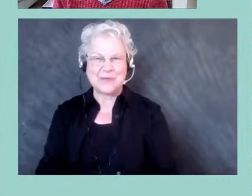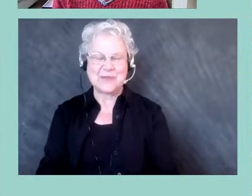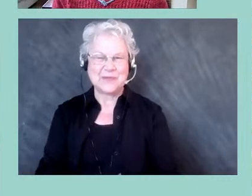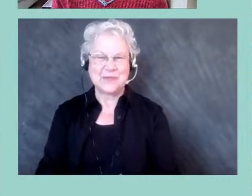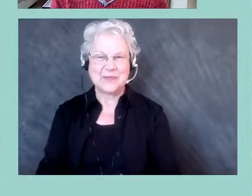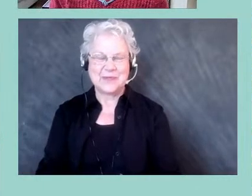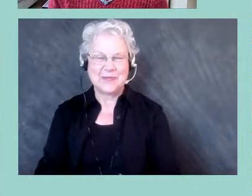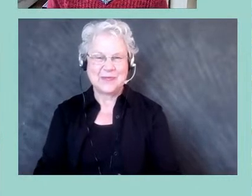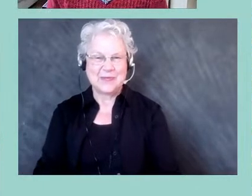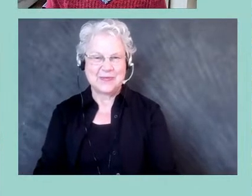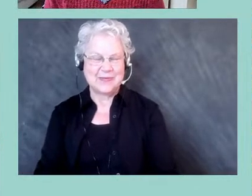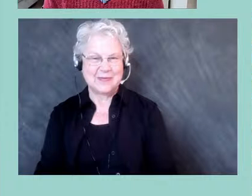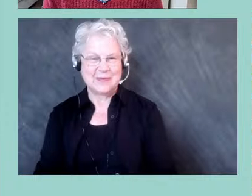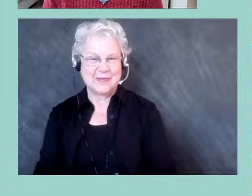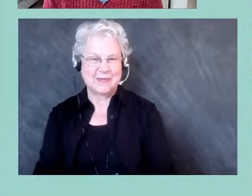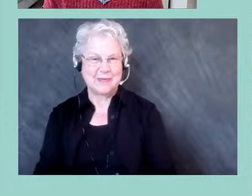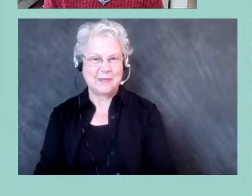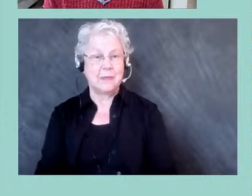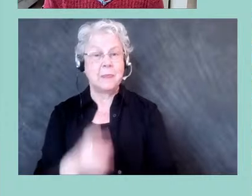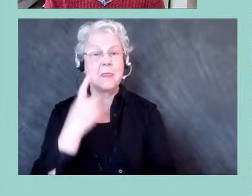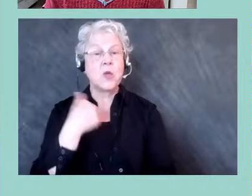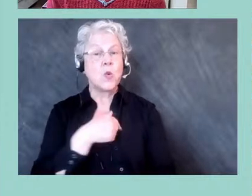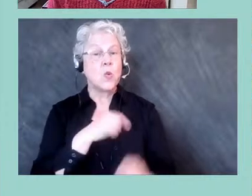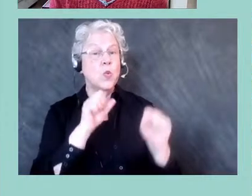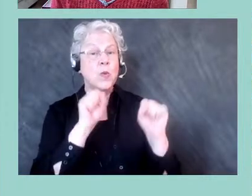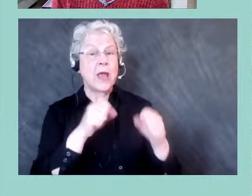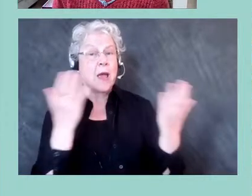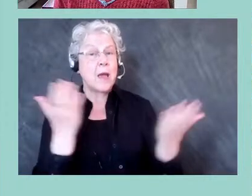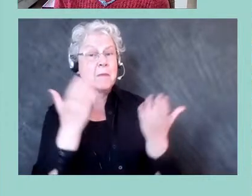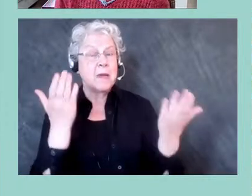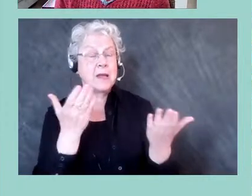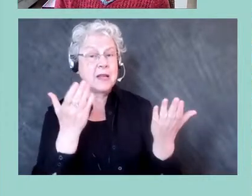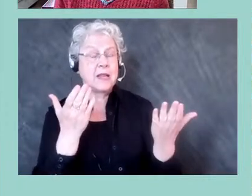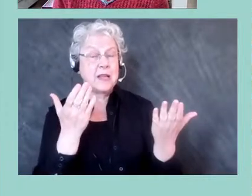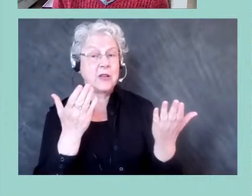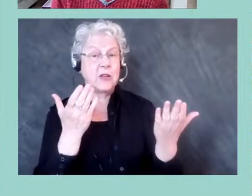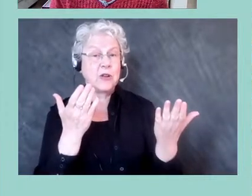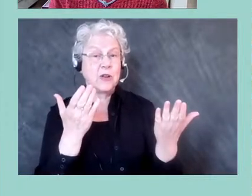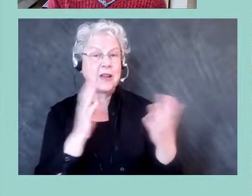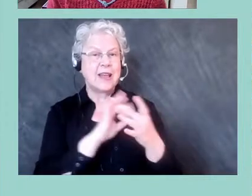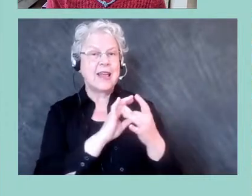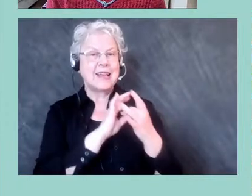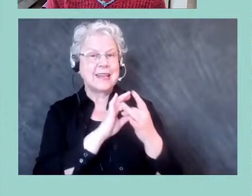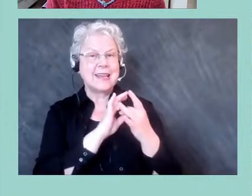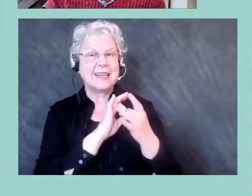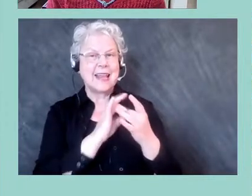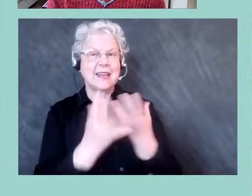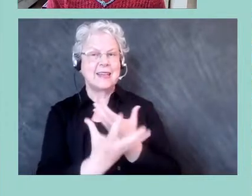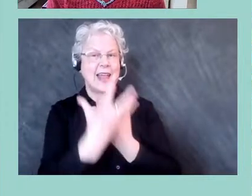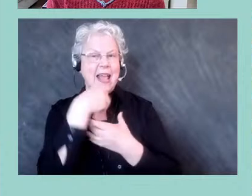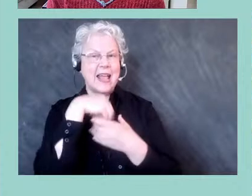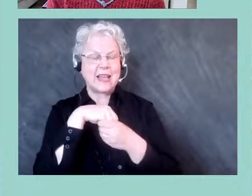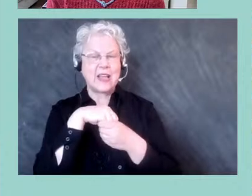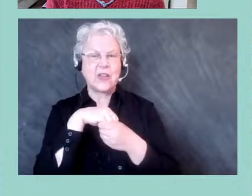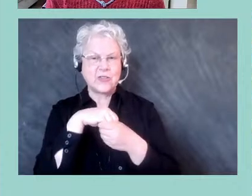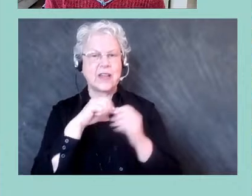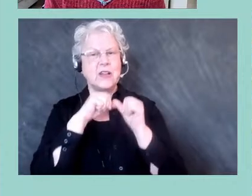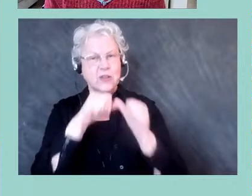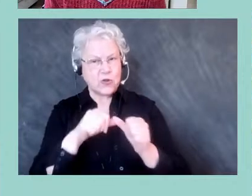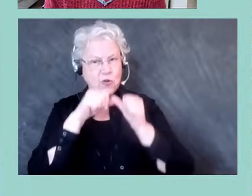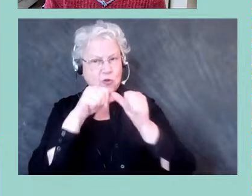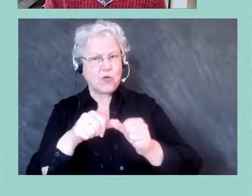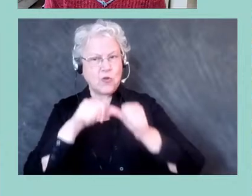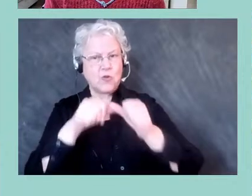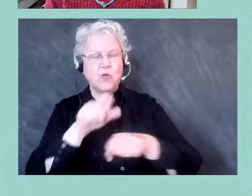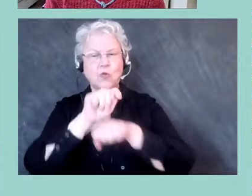We are able to be here today, connected and engaged in this long-held tradition, even though we are doing it